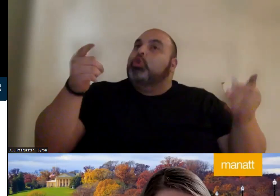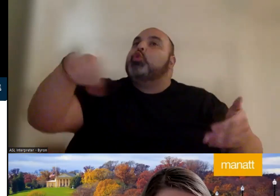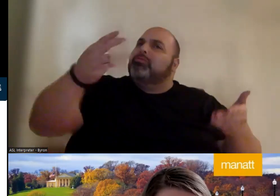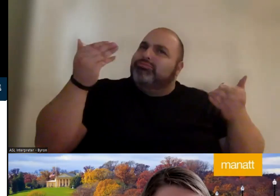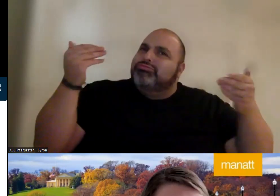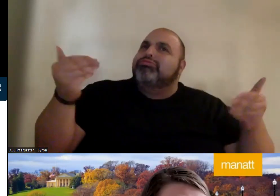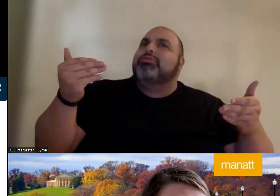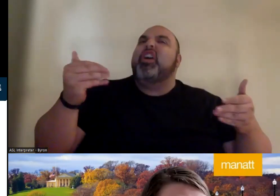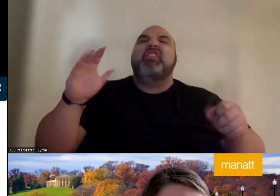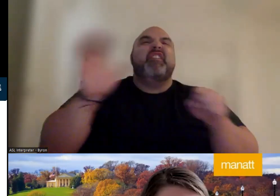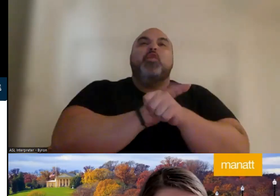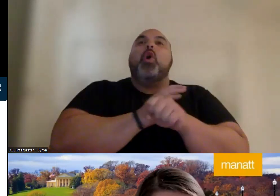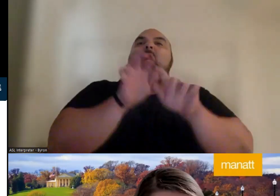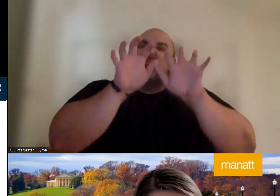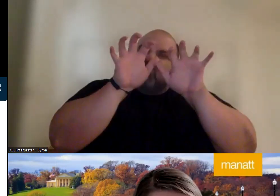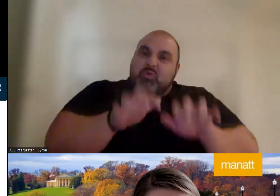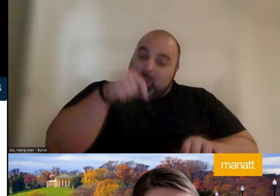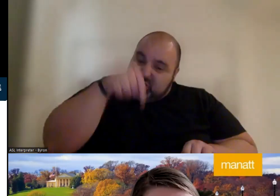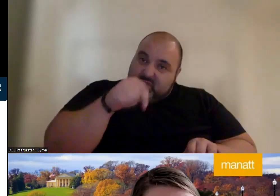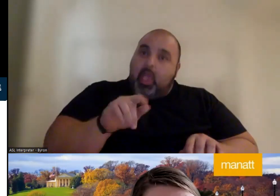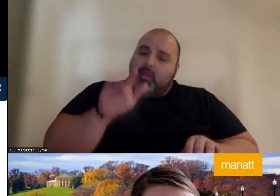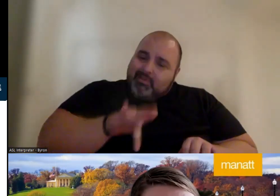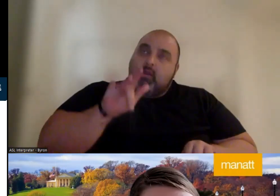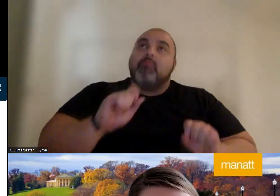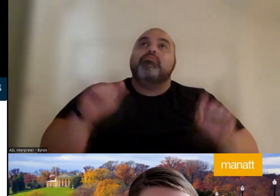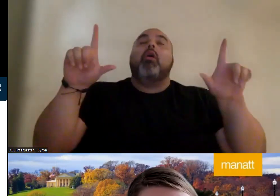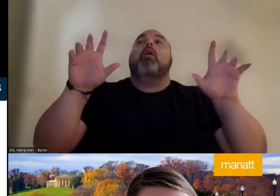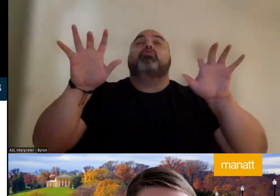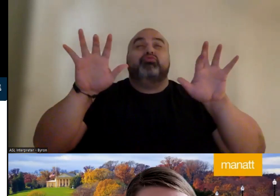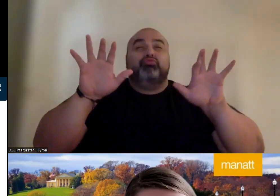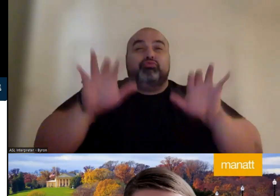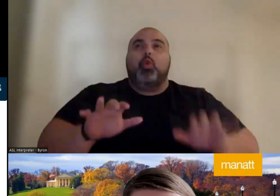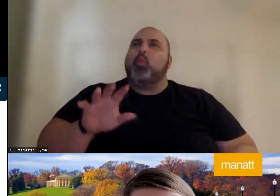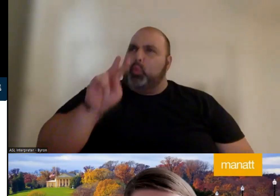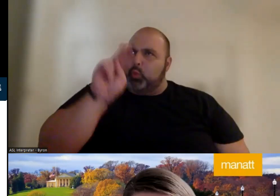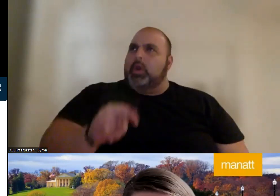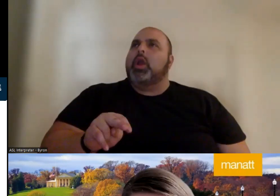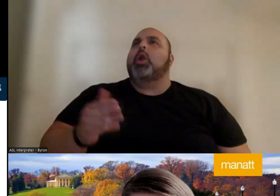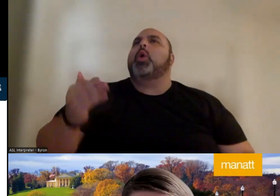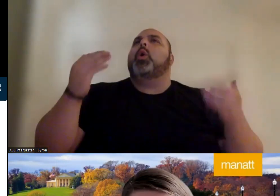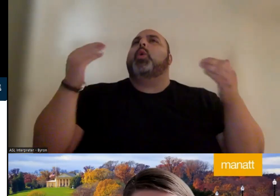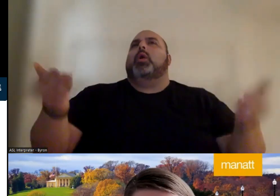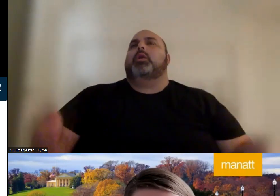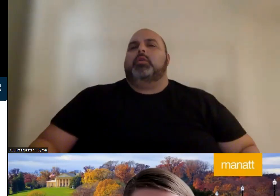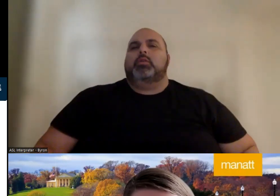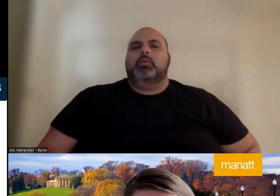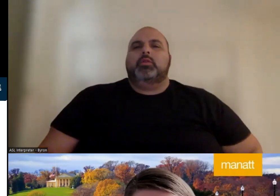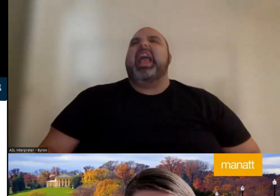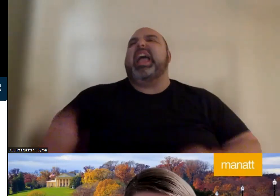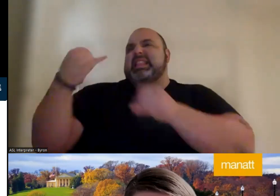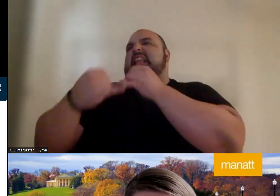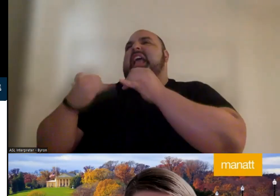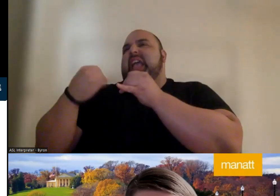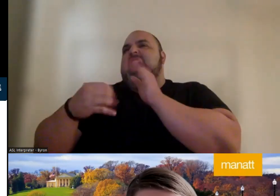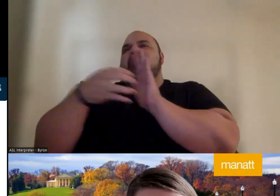through the full summary document, which highlights each of the studies, and we'll have a moment at the end of this section